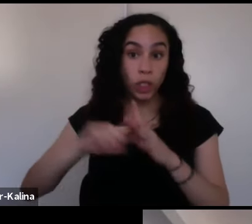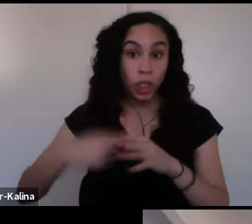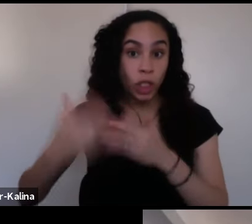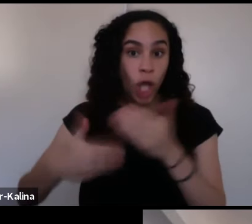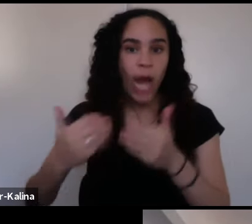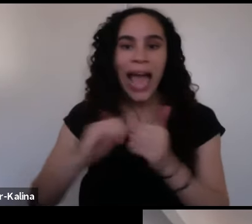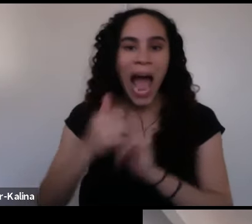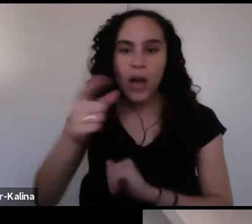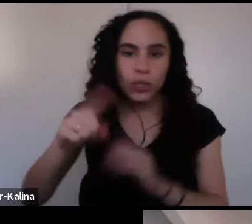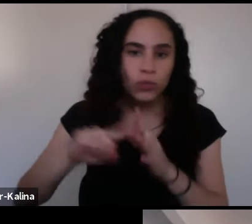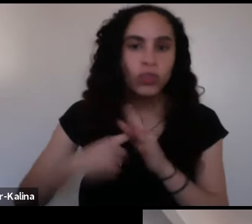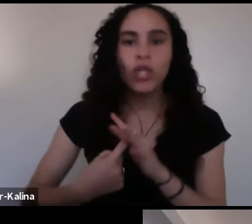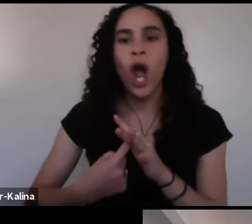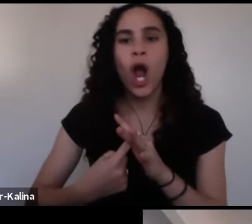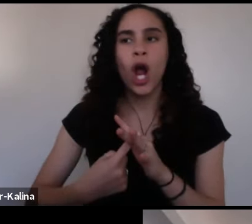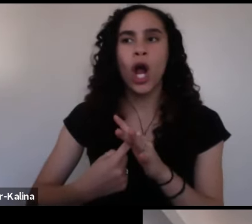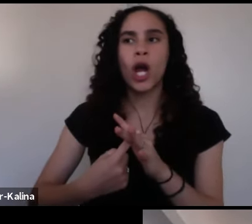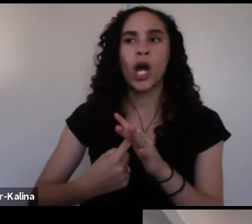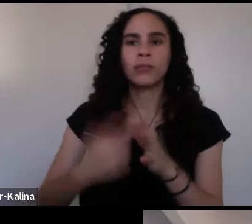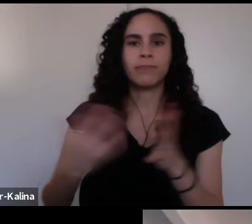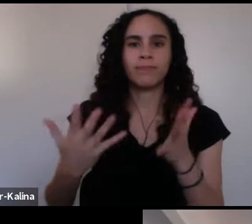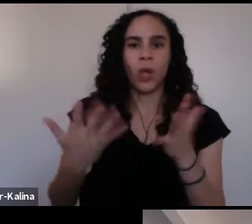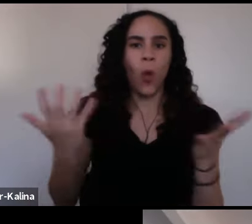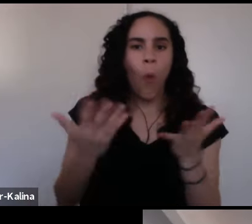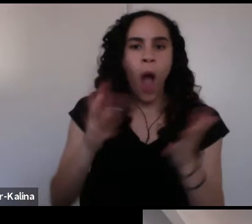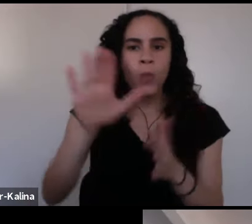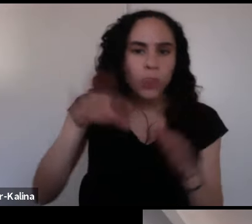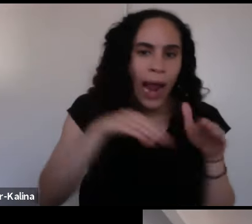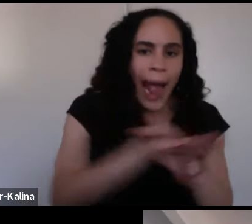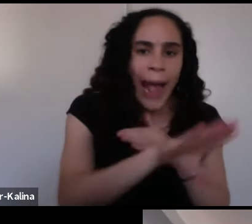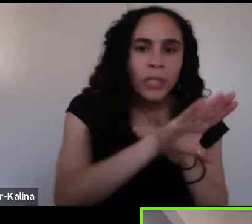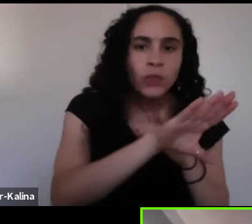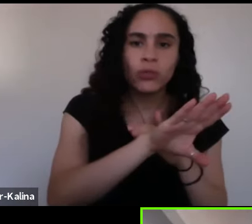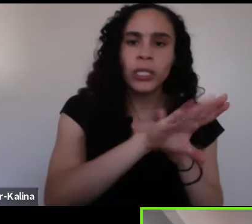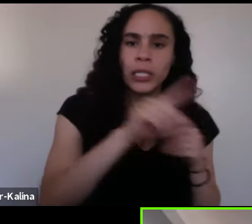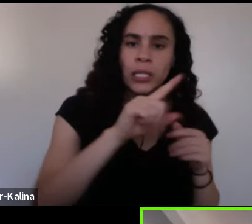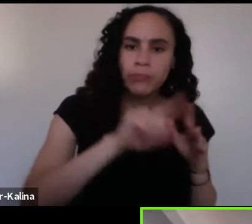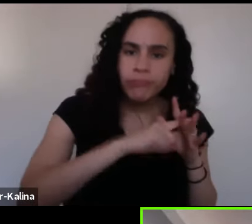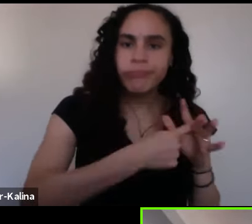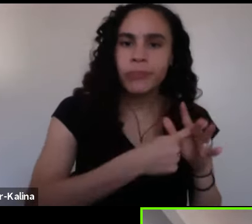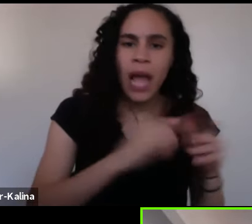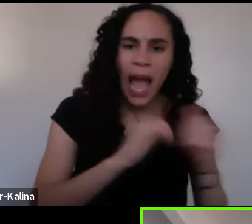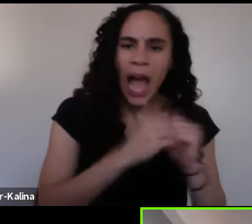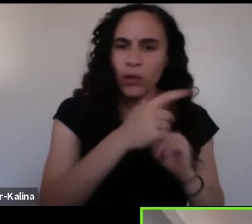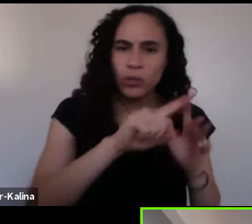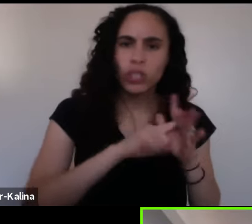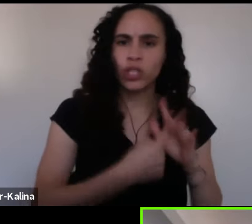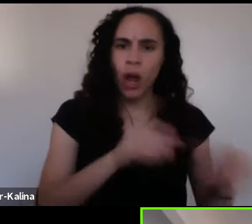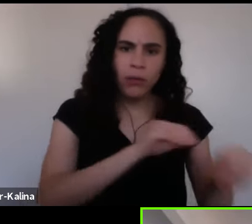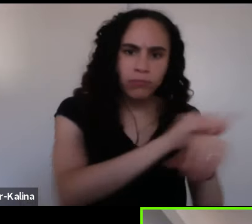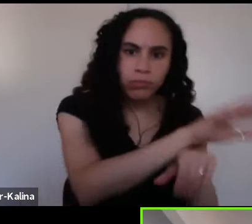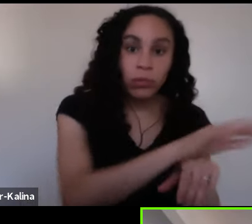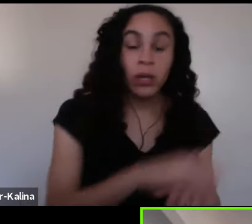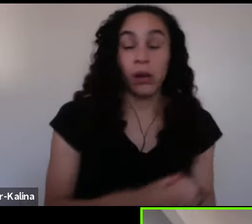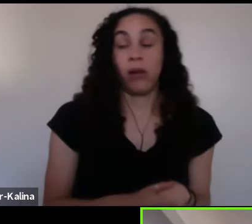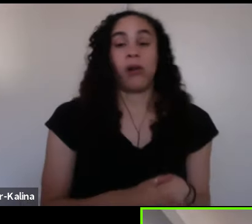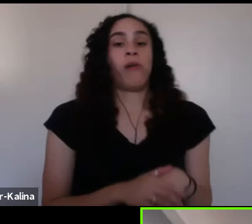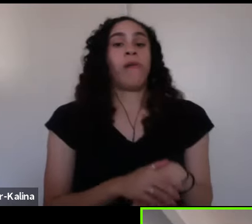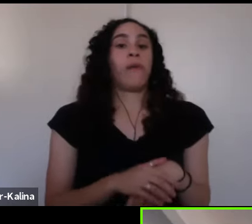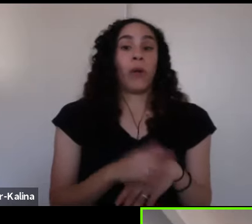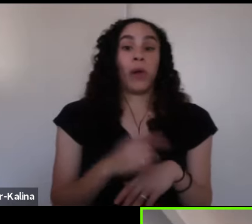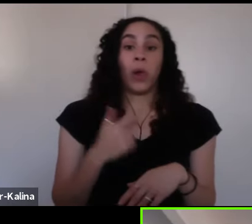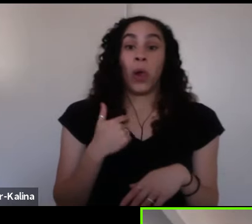start? What was your entry point, and how did you start building influence? We had no idea what we were